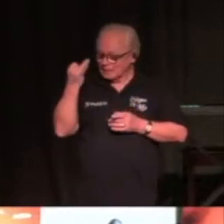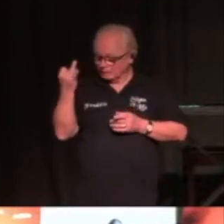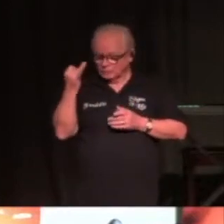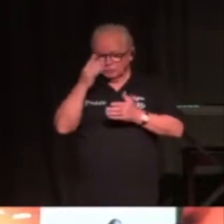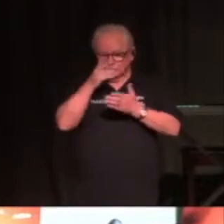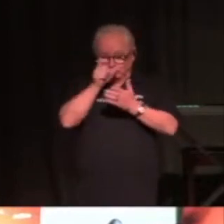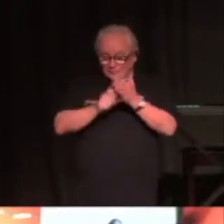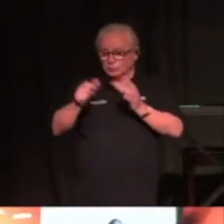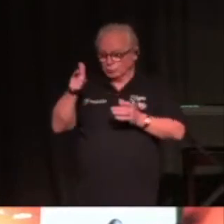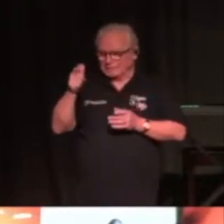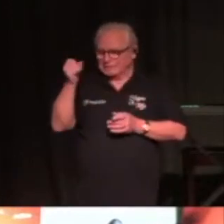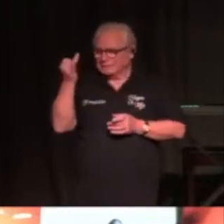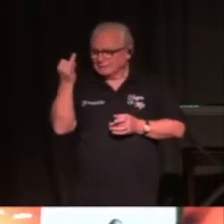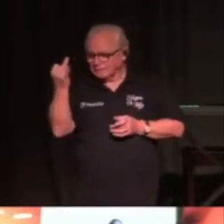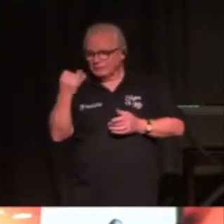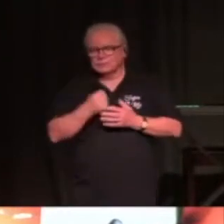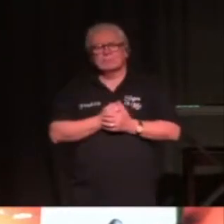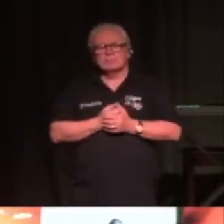chapter 27.